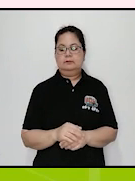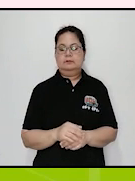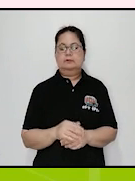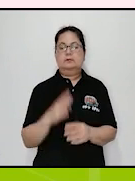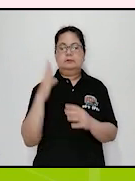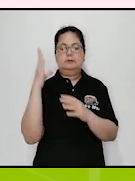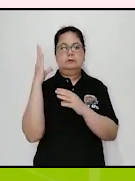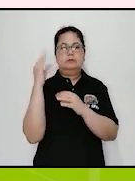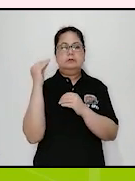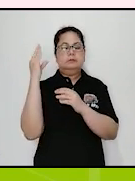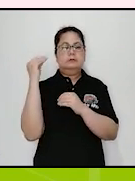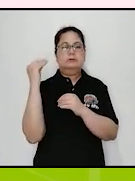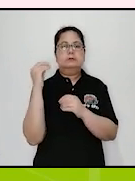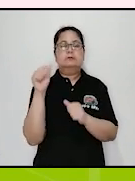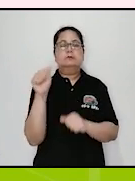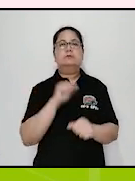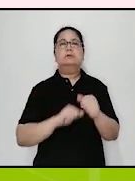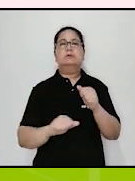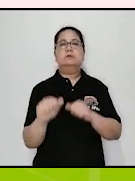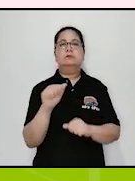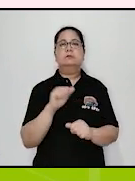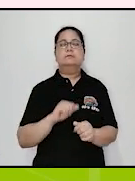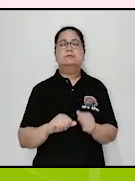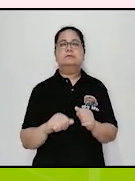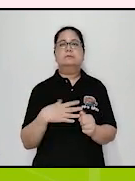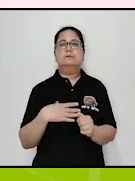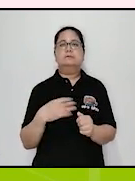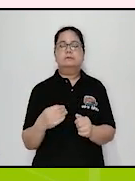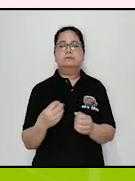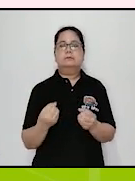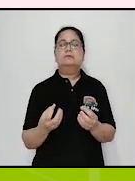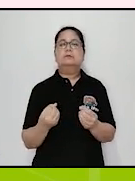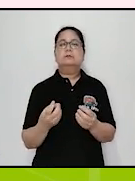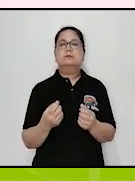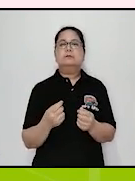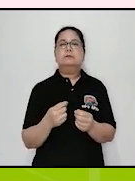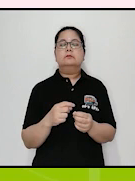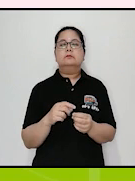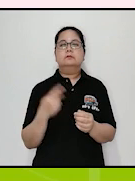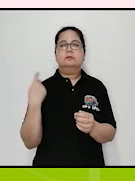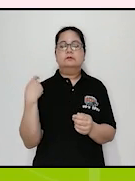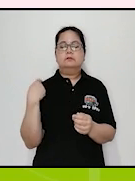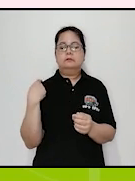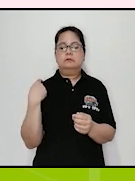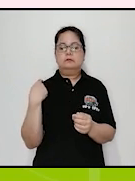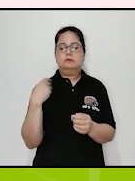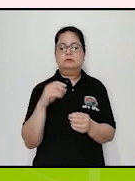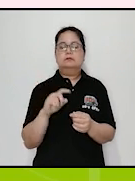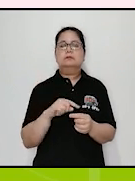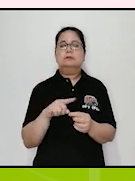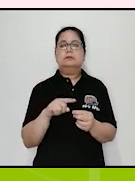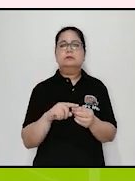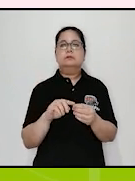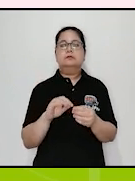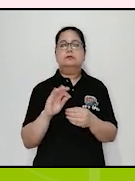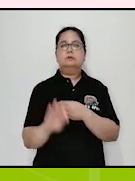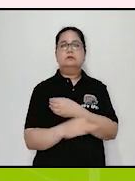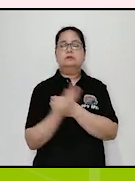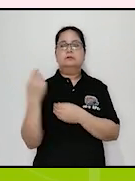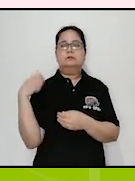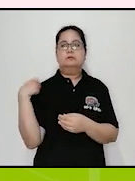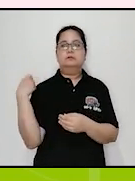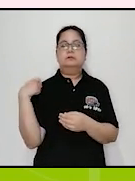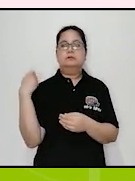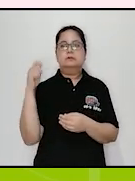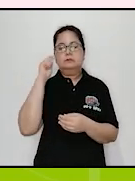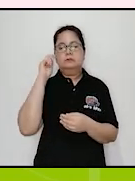I hope you enjoyed the activities, Fernandino Teens. More is about to unfold when Fernandino Teens TV